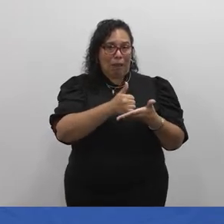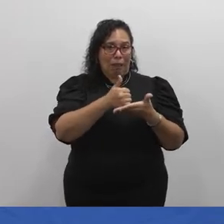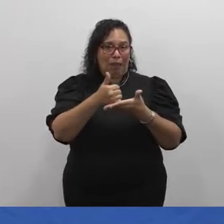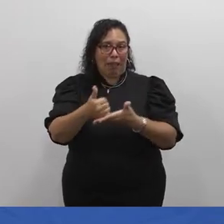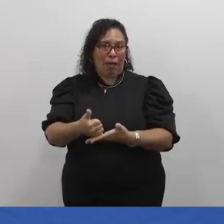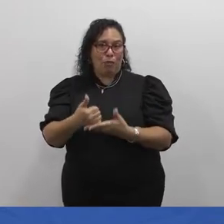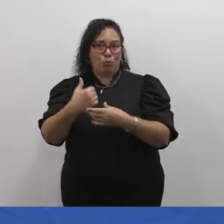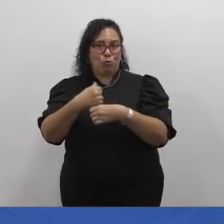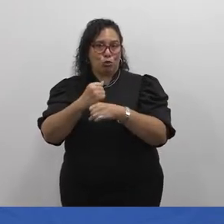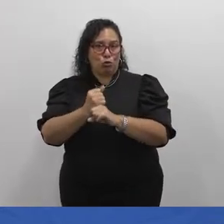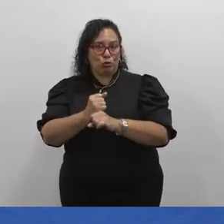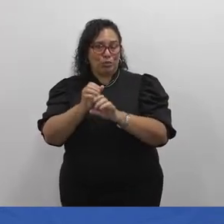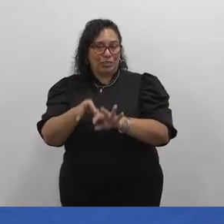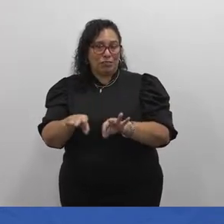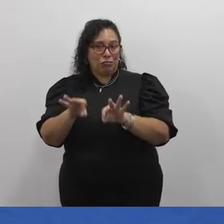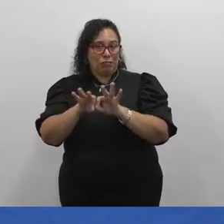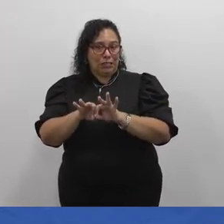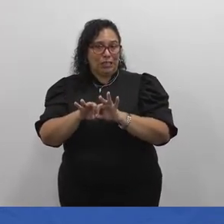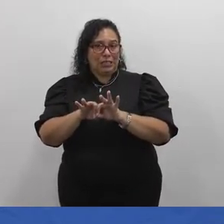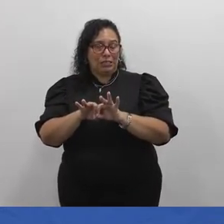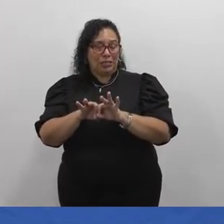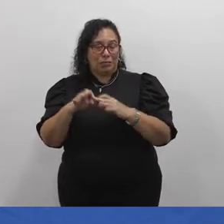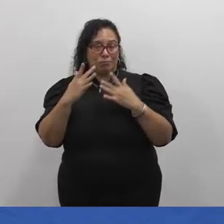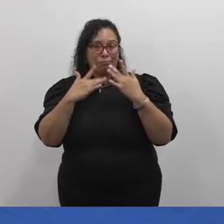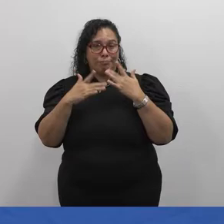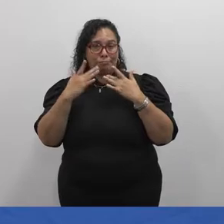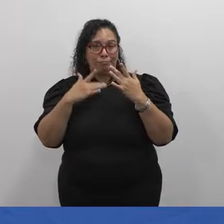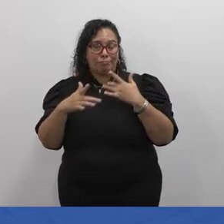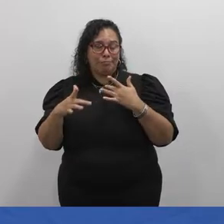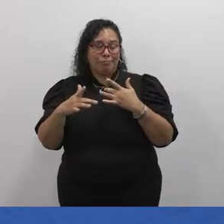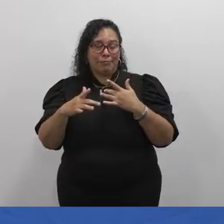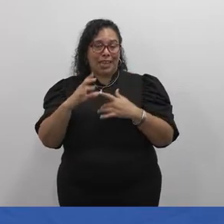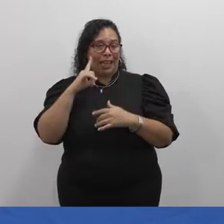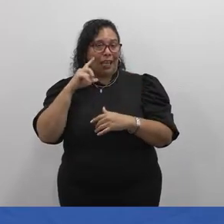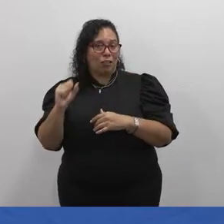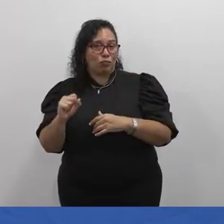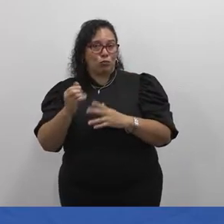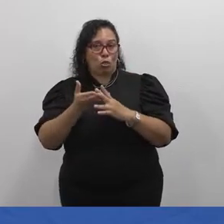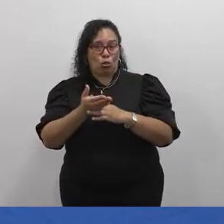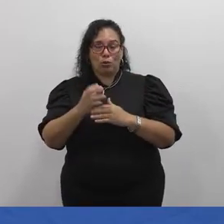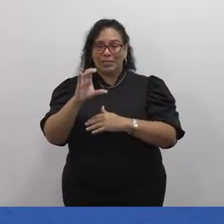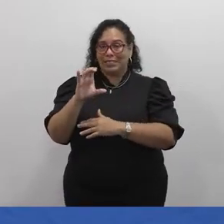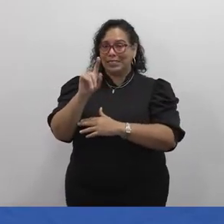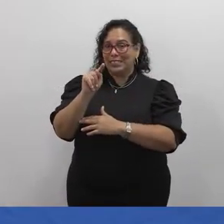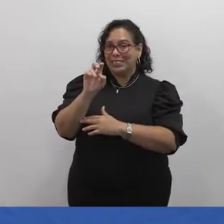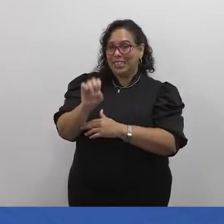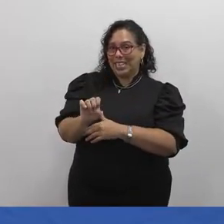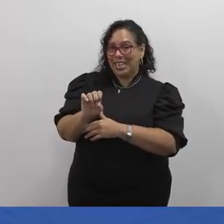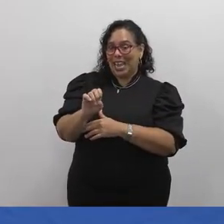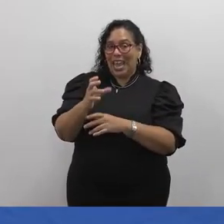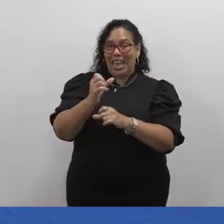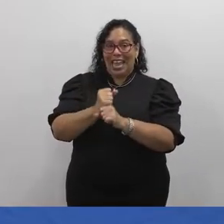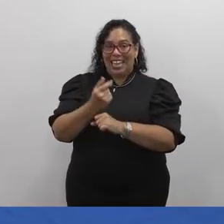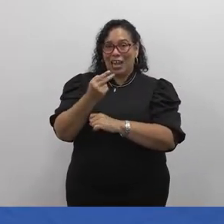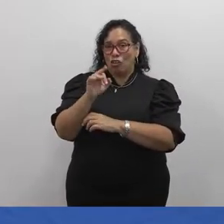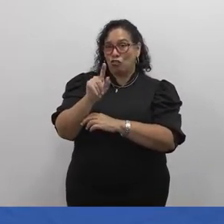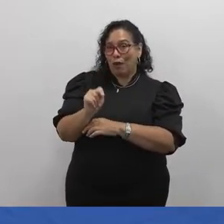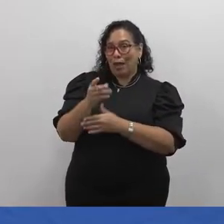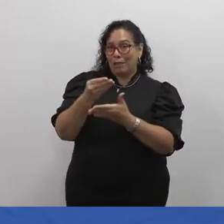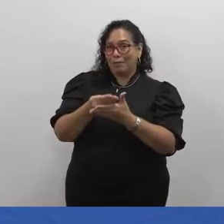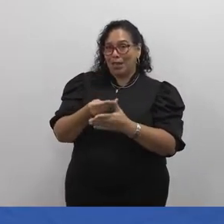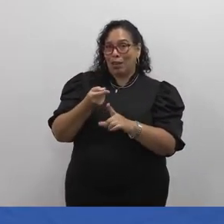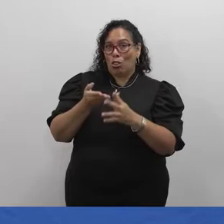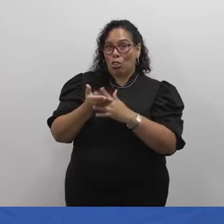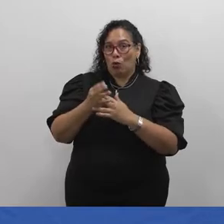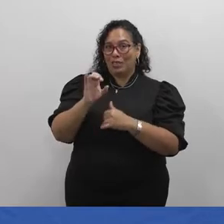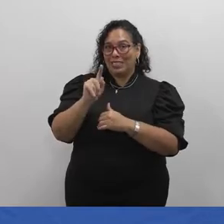produce critical shortages in California through CTE, through those sectors that get grant funded through CTE, then we need the facilities to